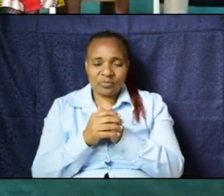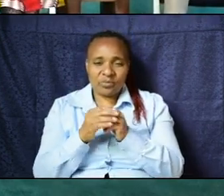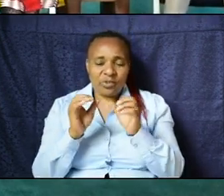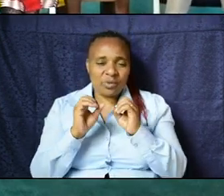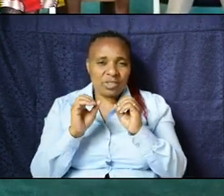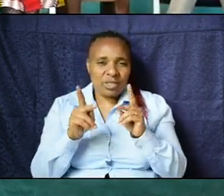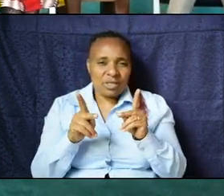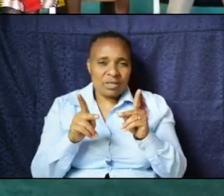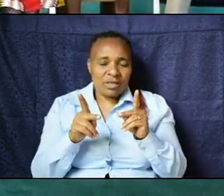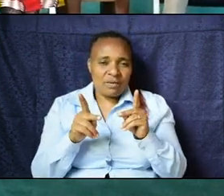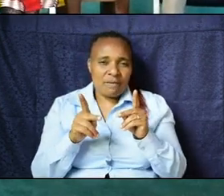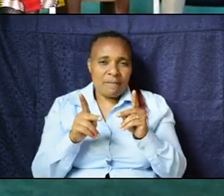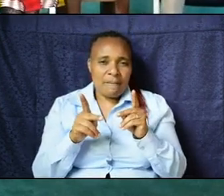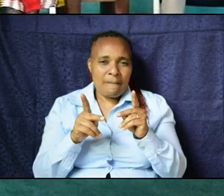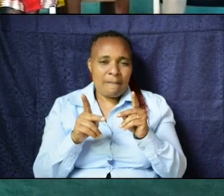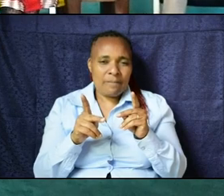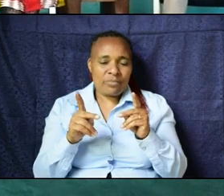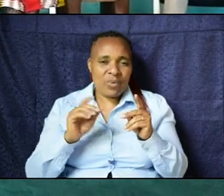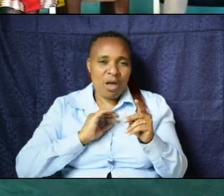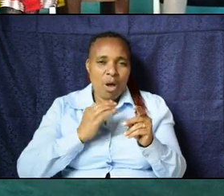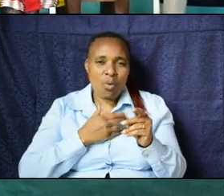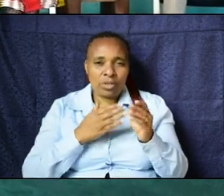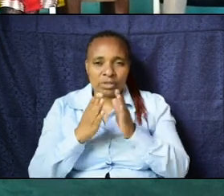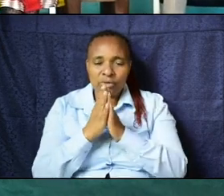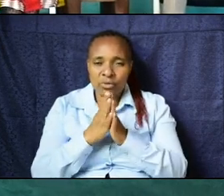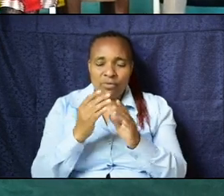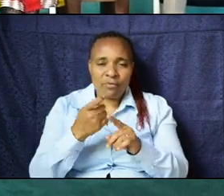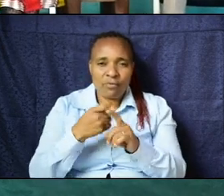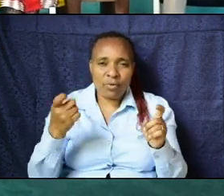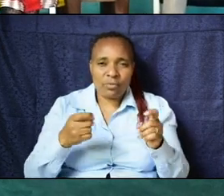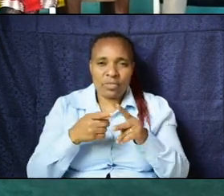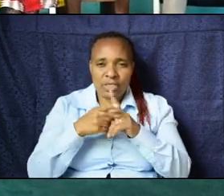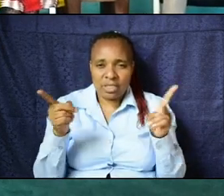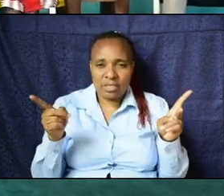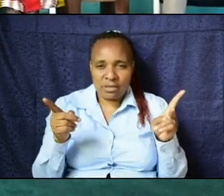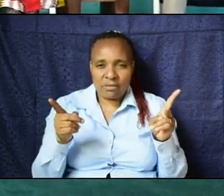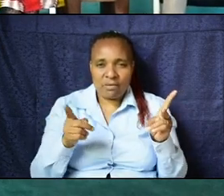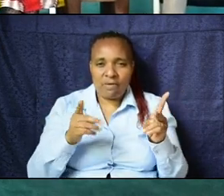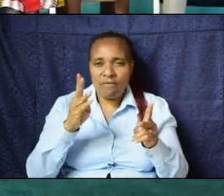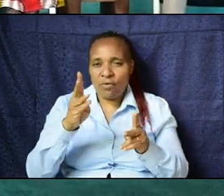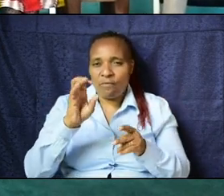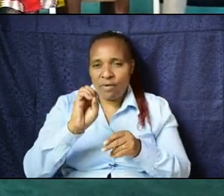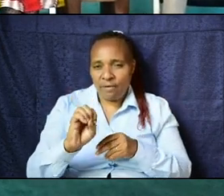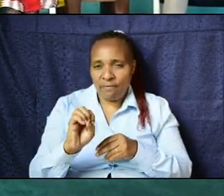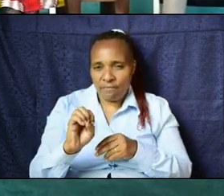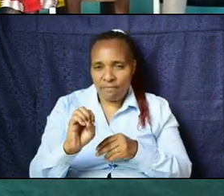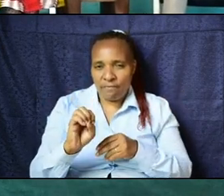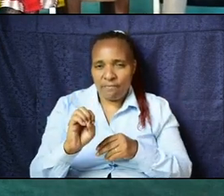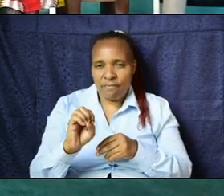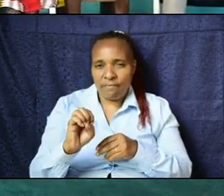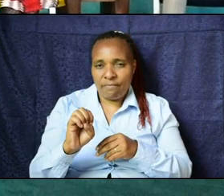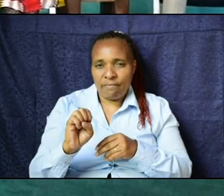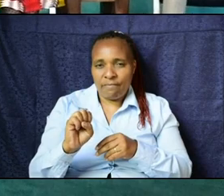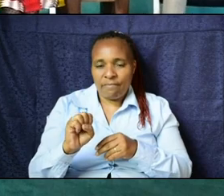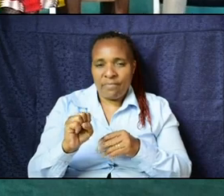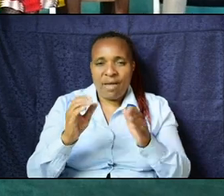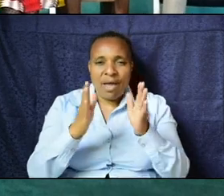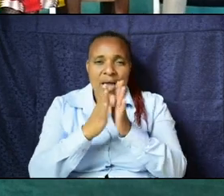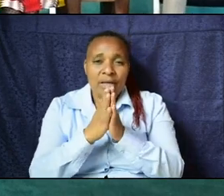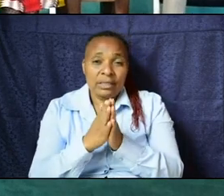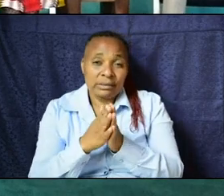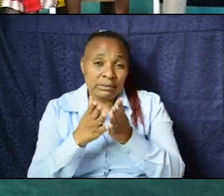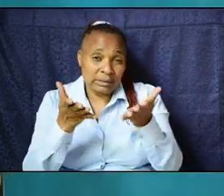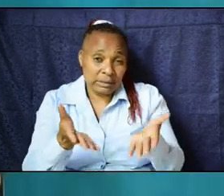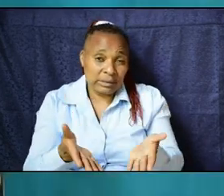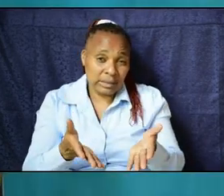Okay. So our story is from Genesis 45. And here